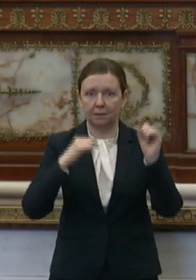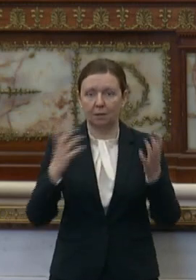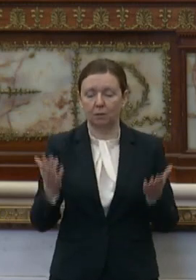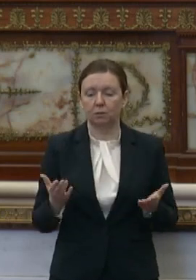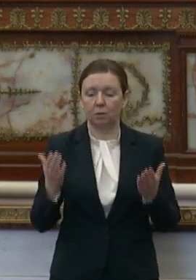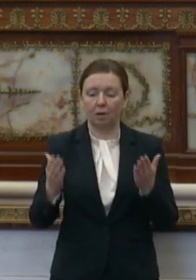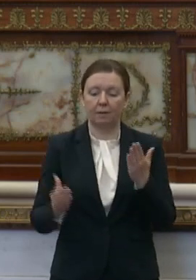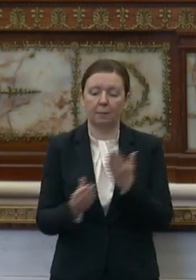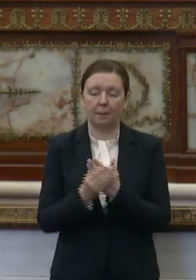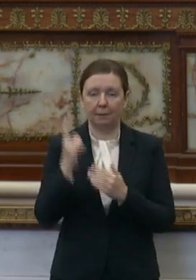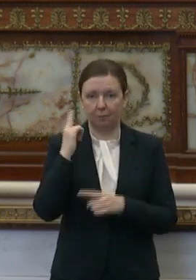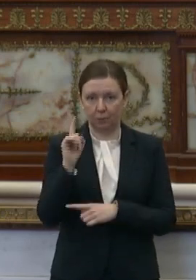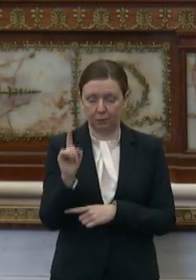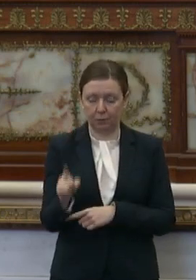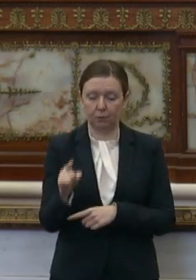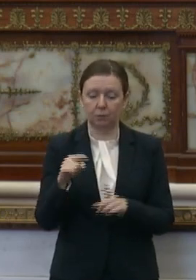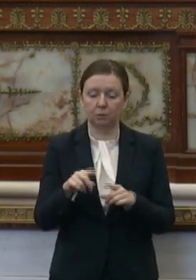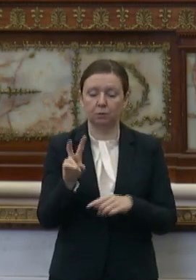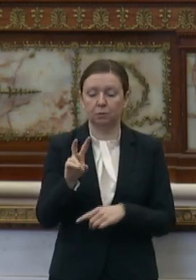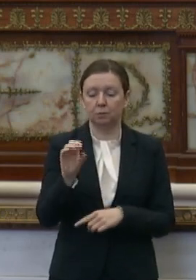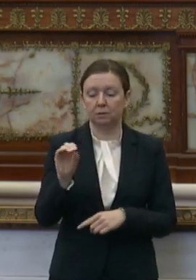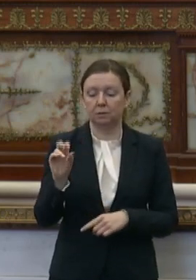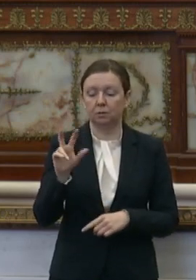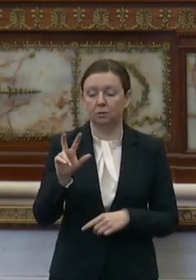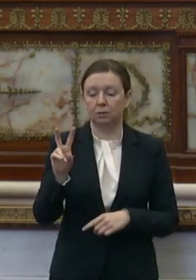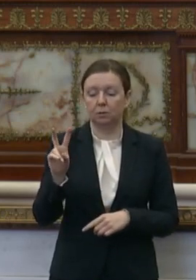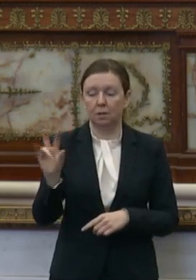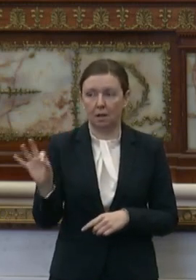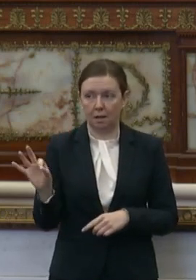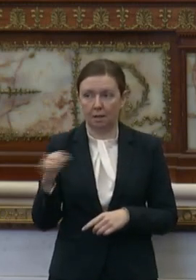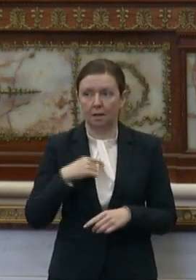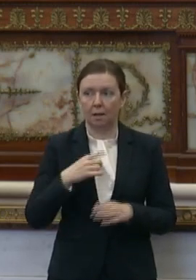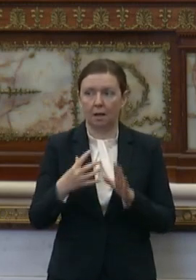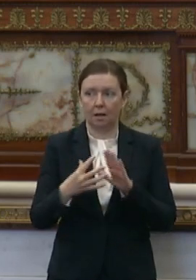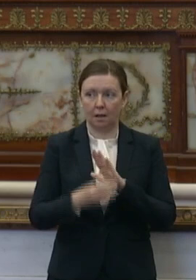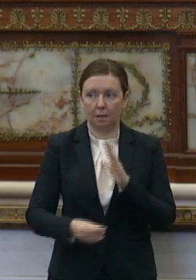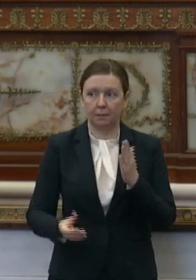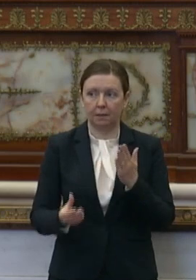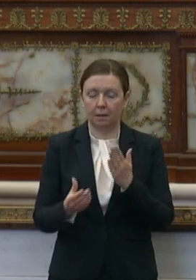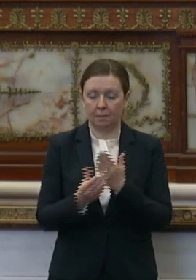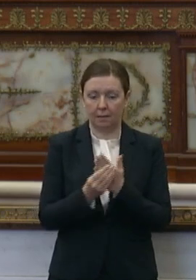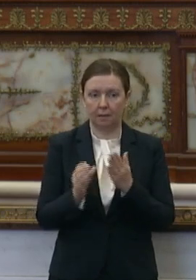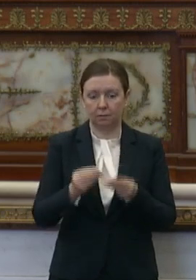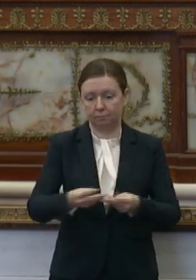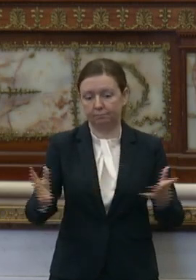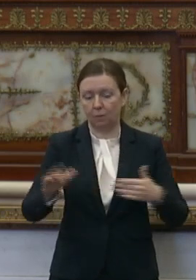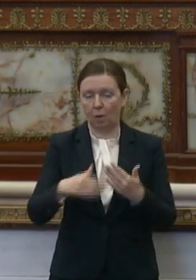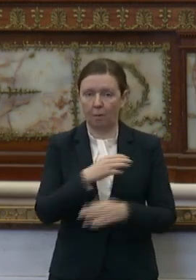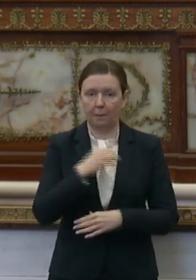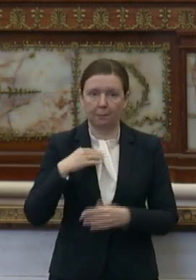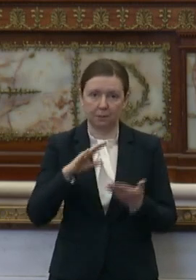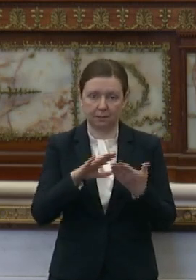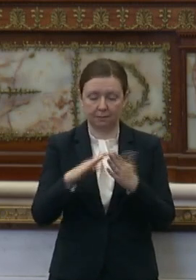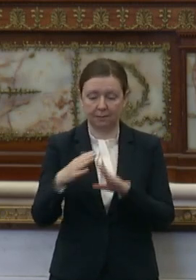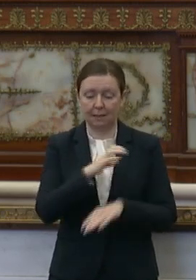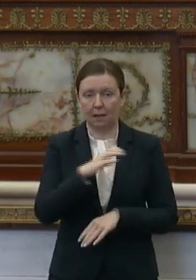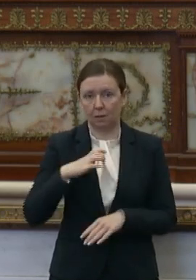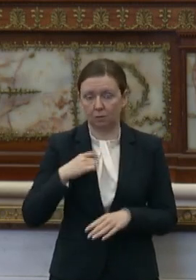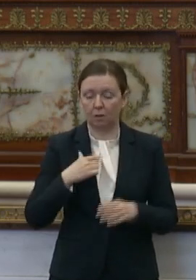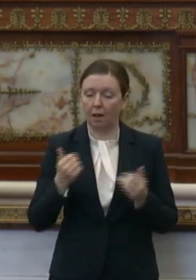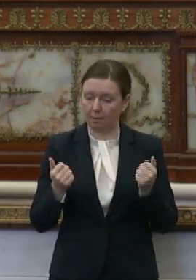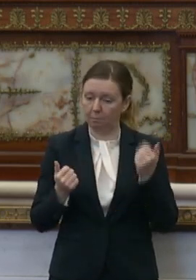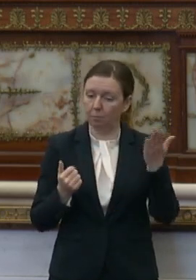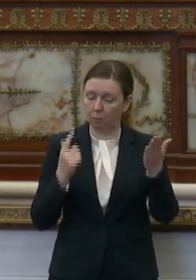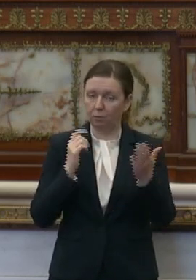amendment on your behalf to bill number 200329. A copied amendment has been circulated to all members of council. I move for the adoption